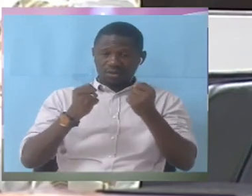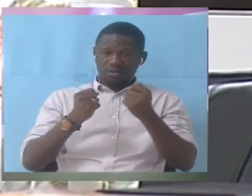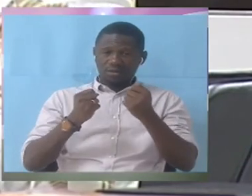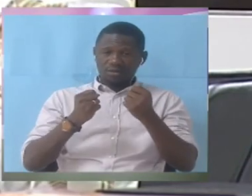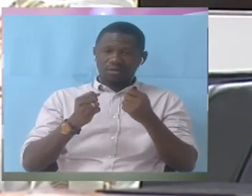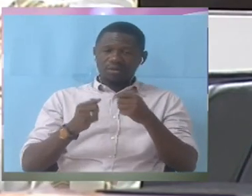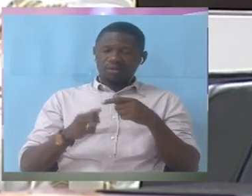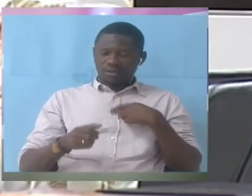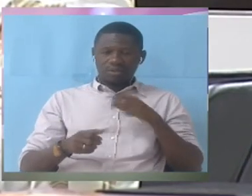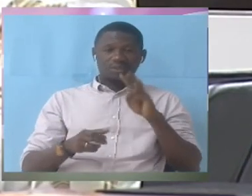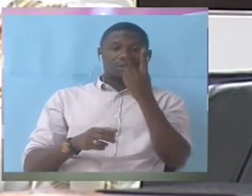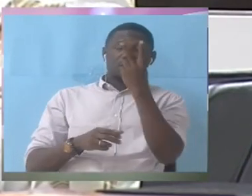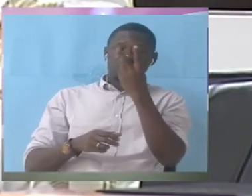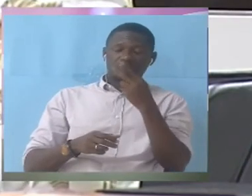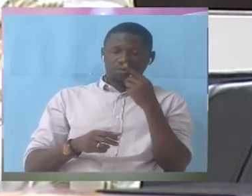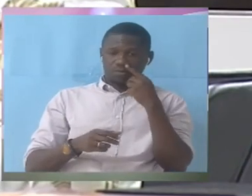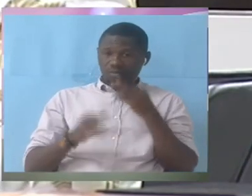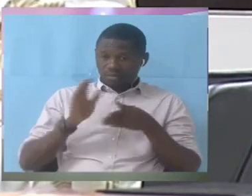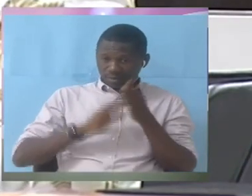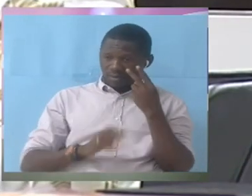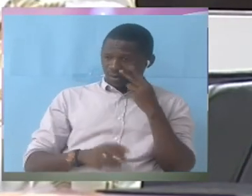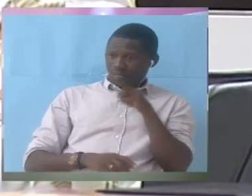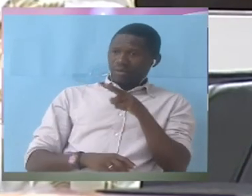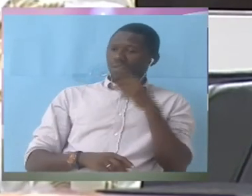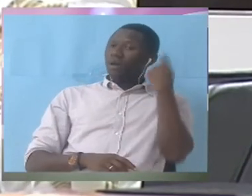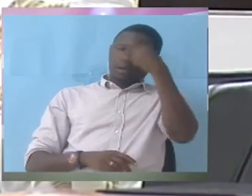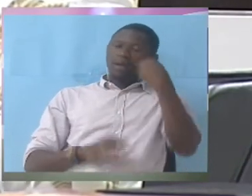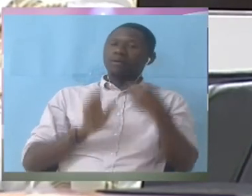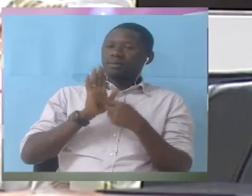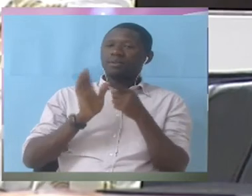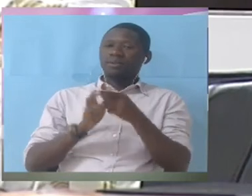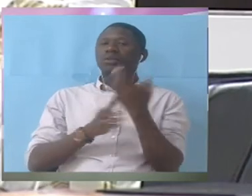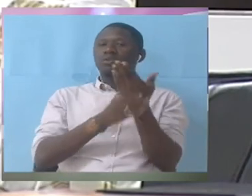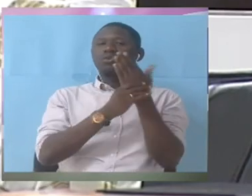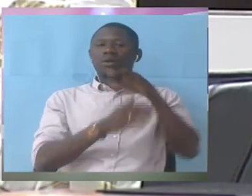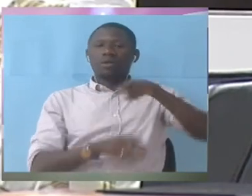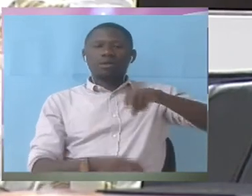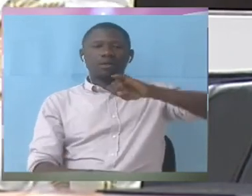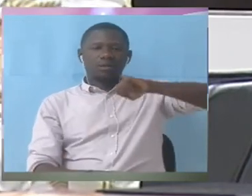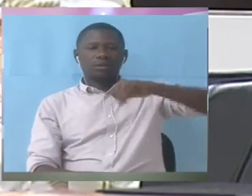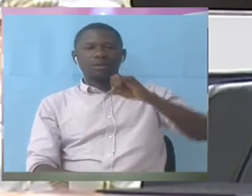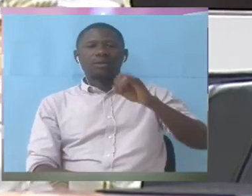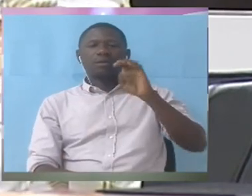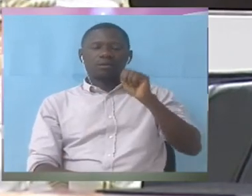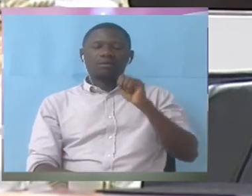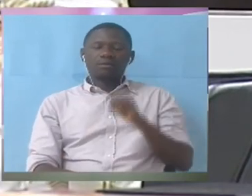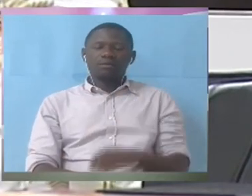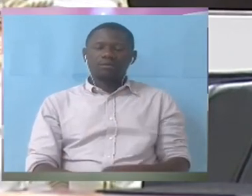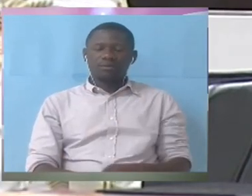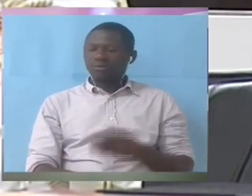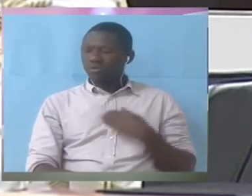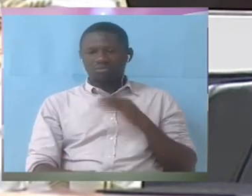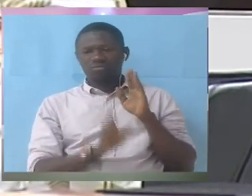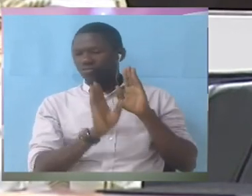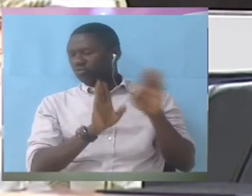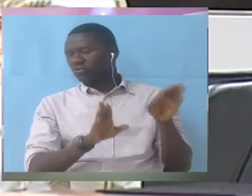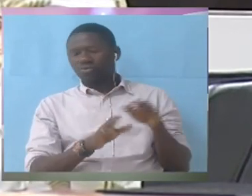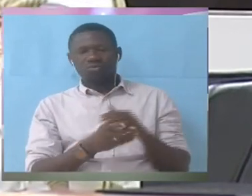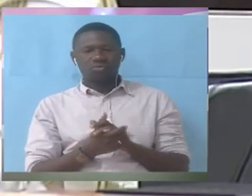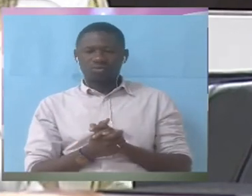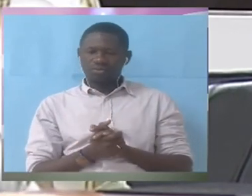this is Dr. Njie. Ben na bo xamne raw na ma benen moto ba dina na ah ki day Dr. Njie la. So I don't need you. Re soxlawuma la nak